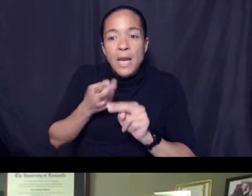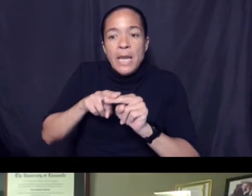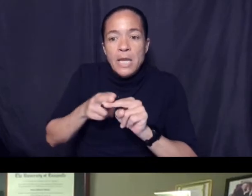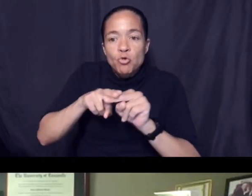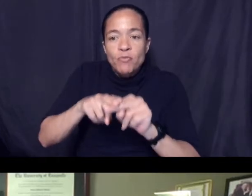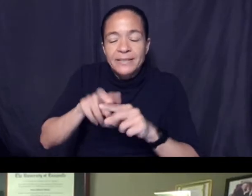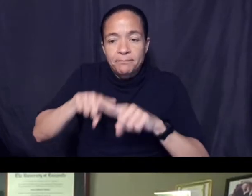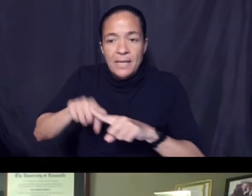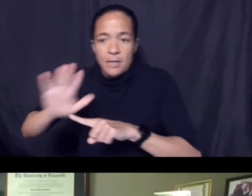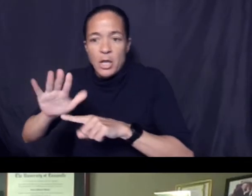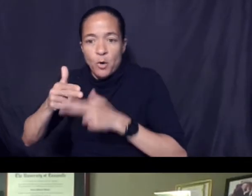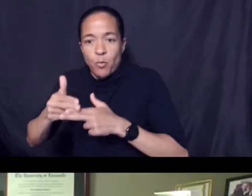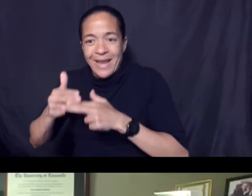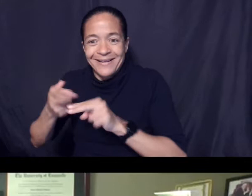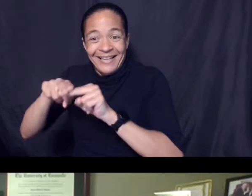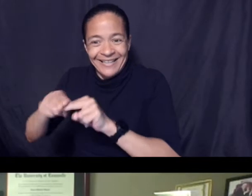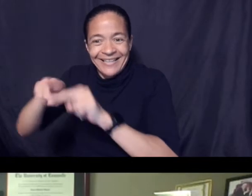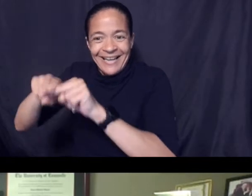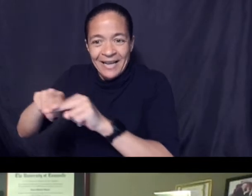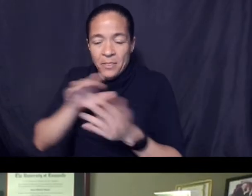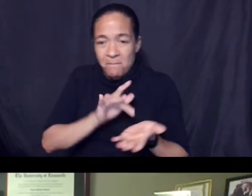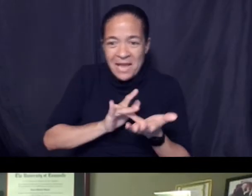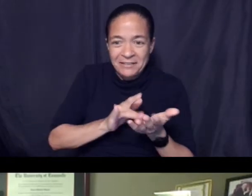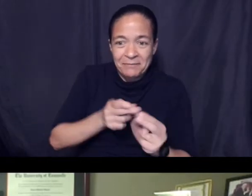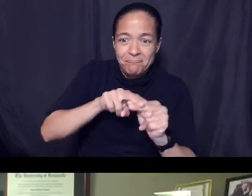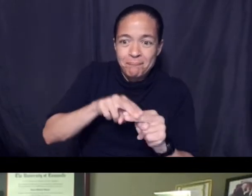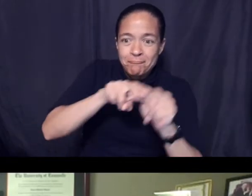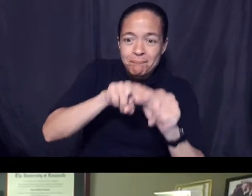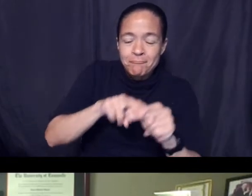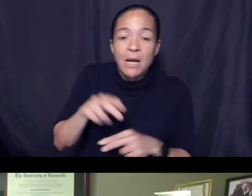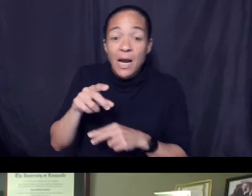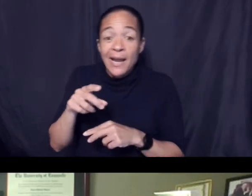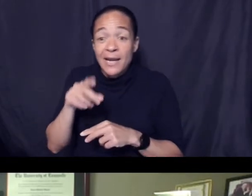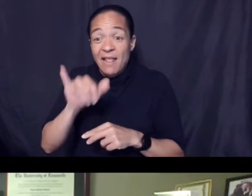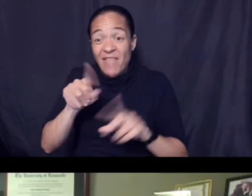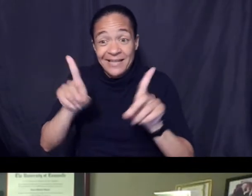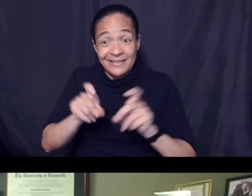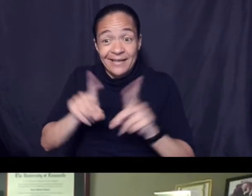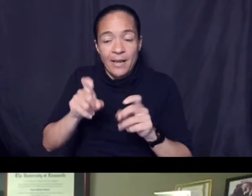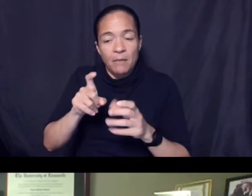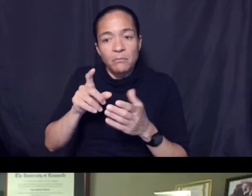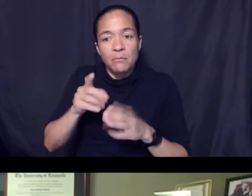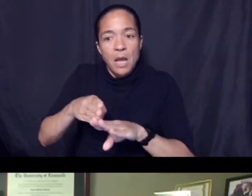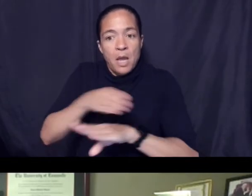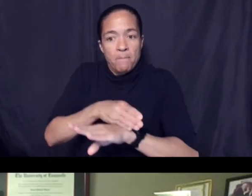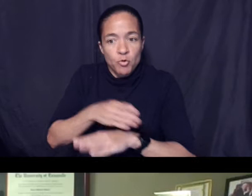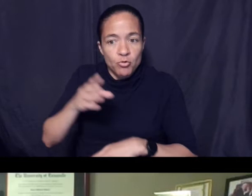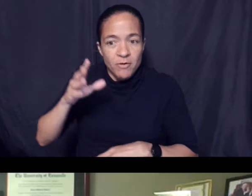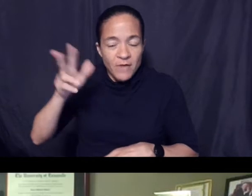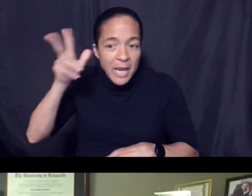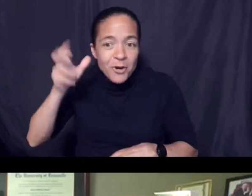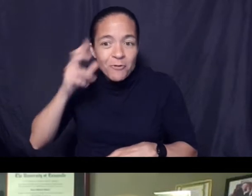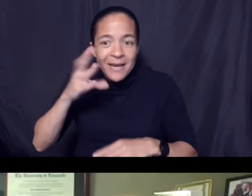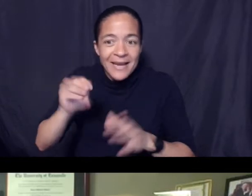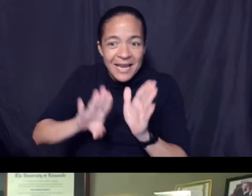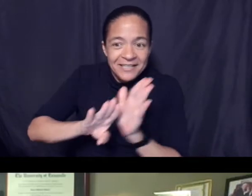gain. And basically this trial showed that it improved hearing and neurodevelopment in the long term. Okay,